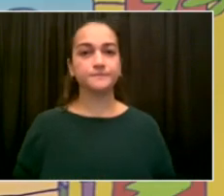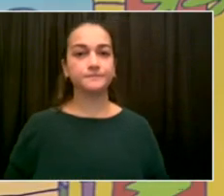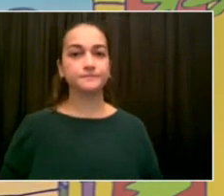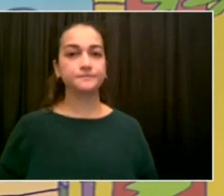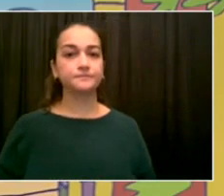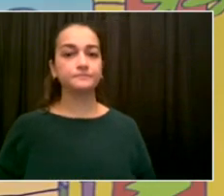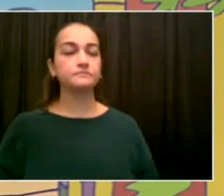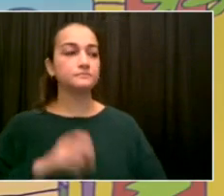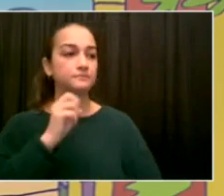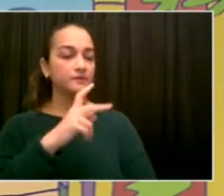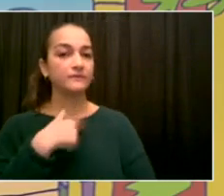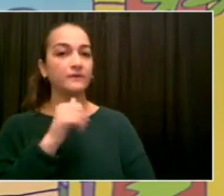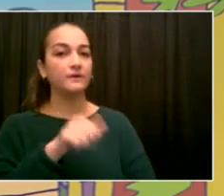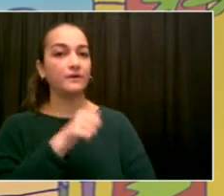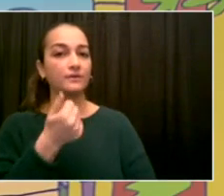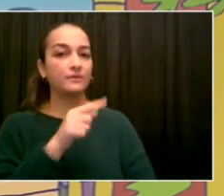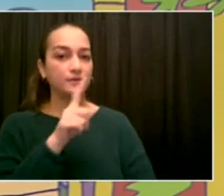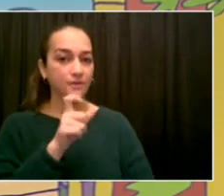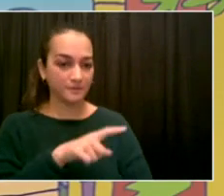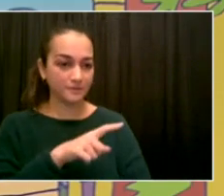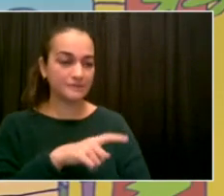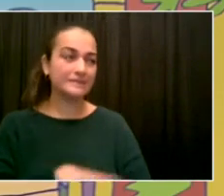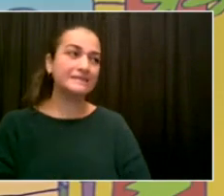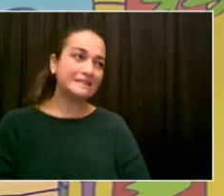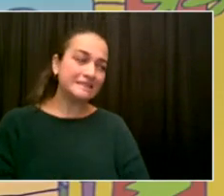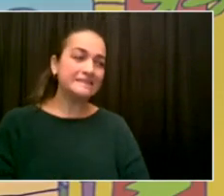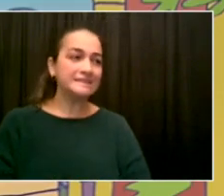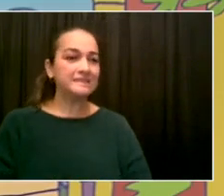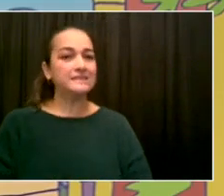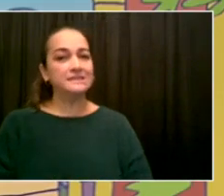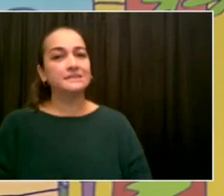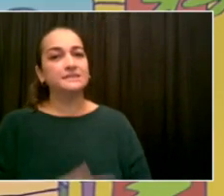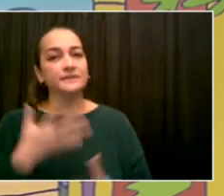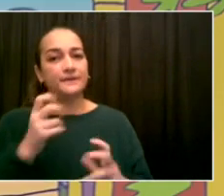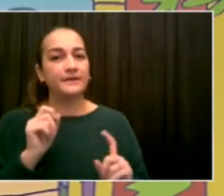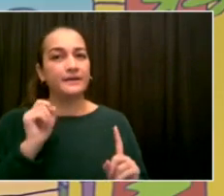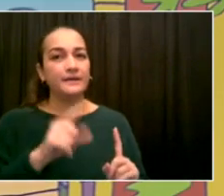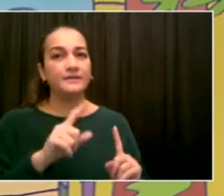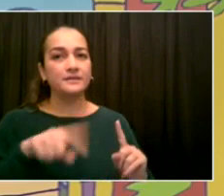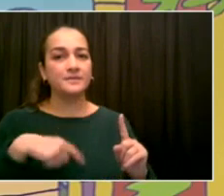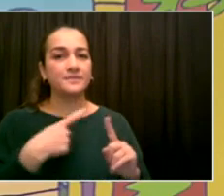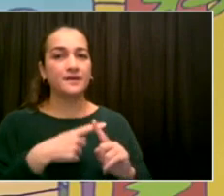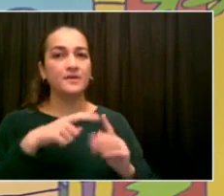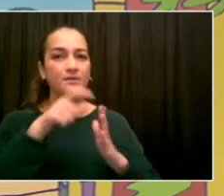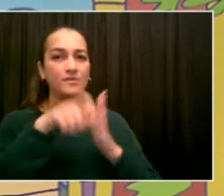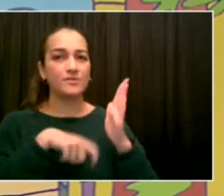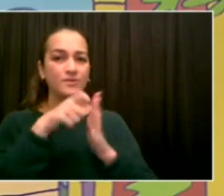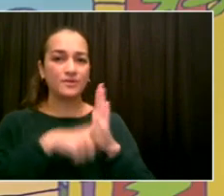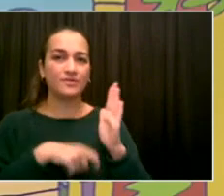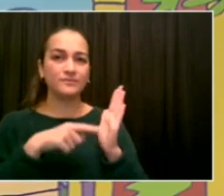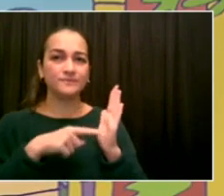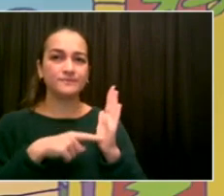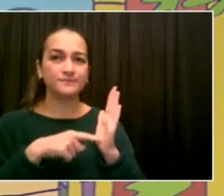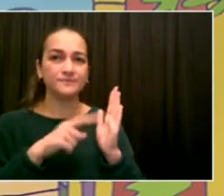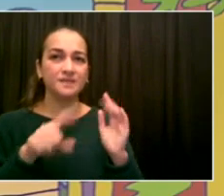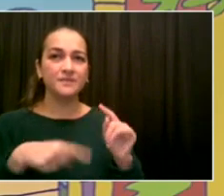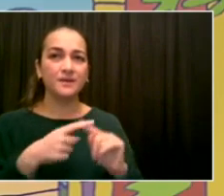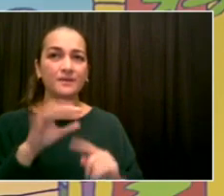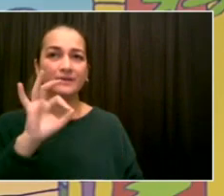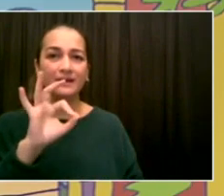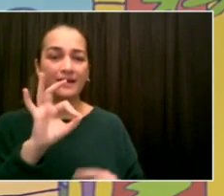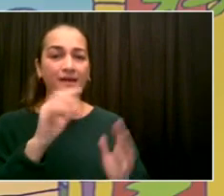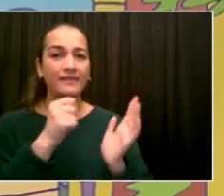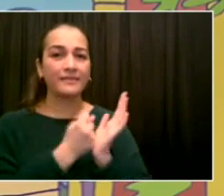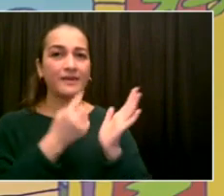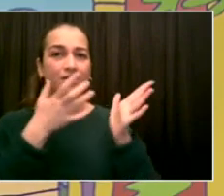there's a story today about 9 therapists for developmentally disabled kids